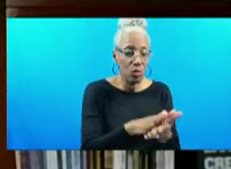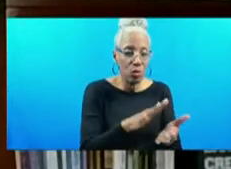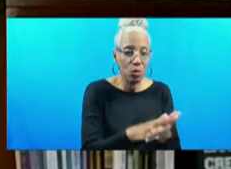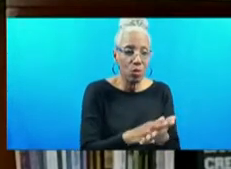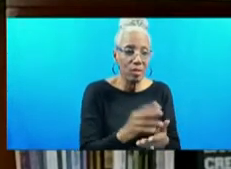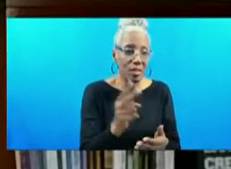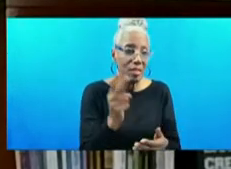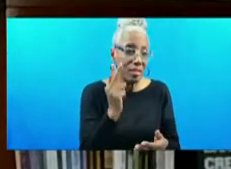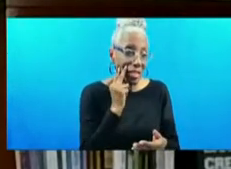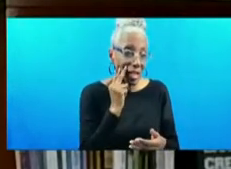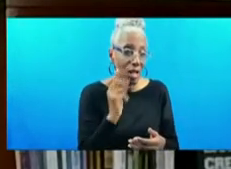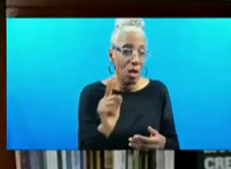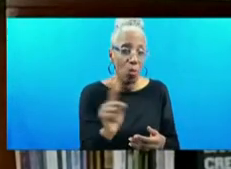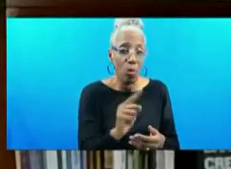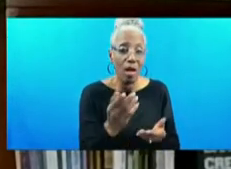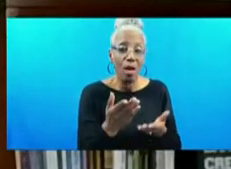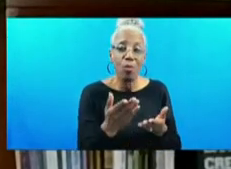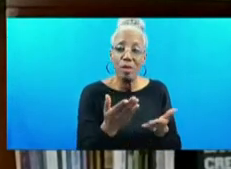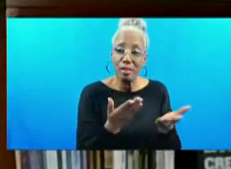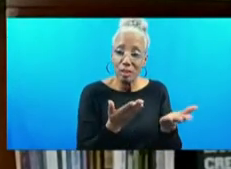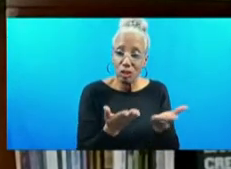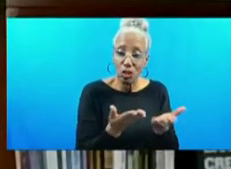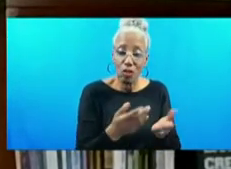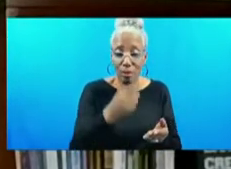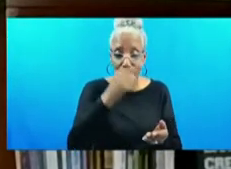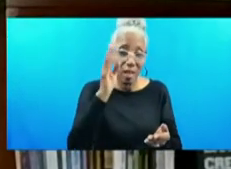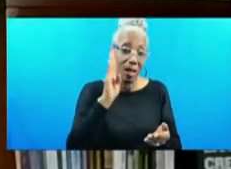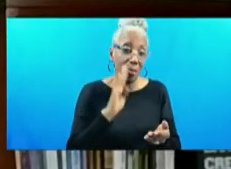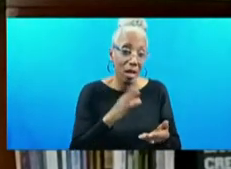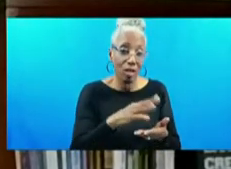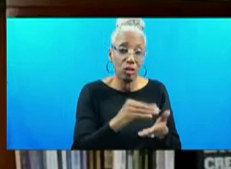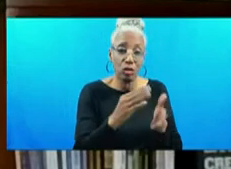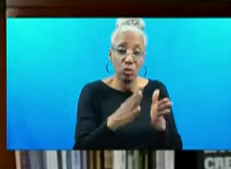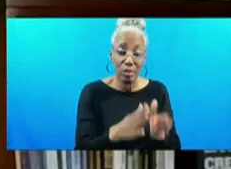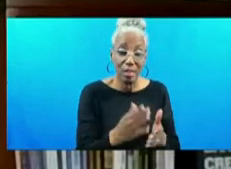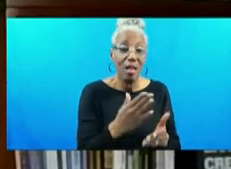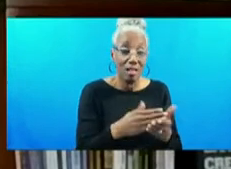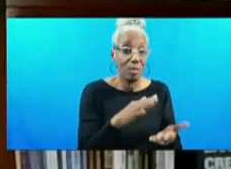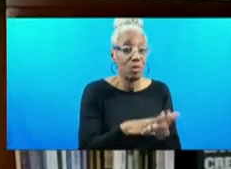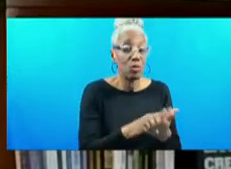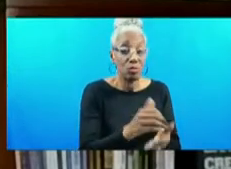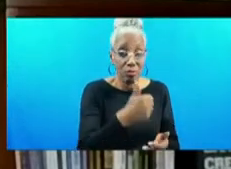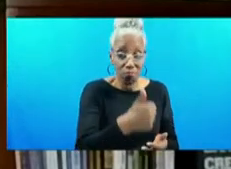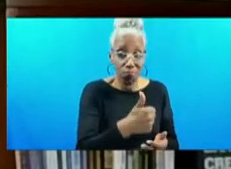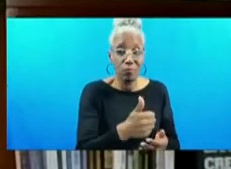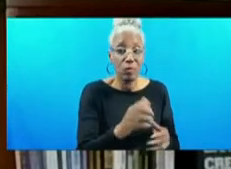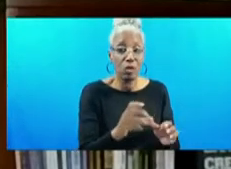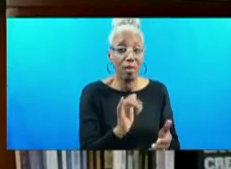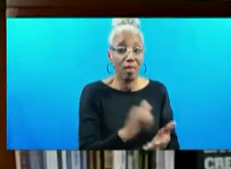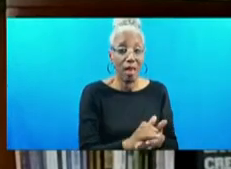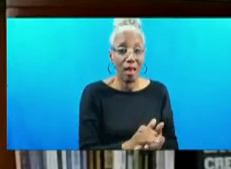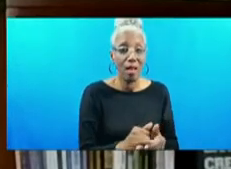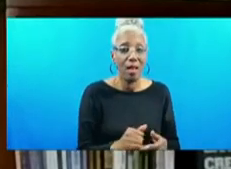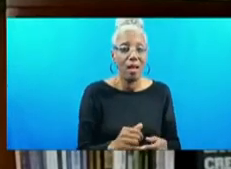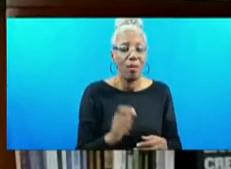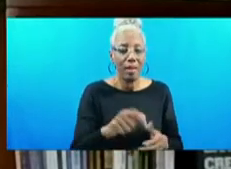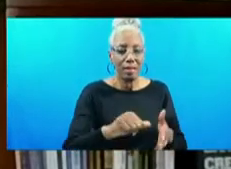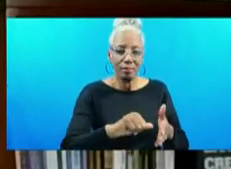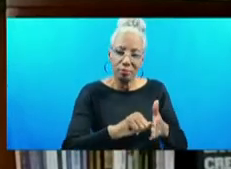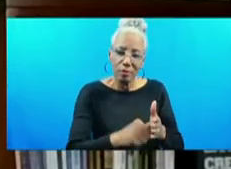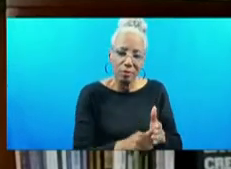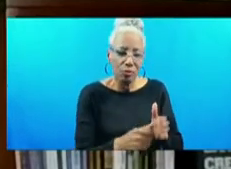it. And that's why our commitment to continue to highlight how those schools are doing it, regardless of poverty